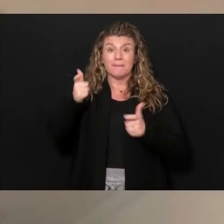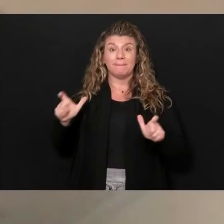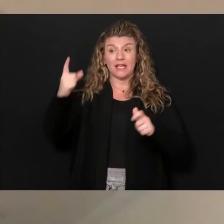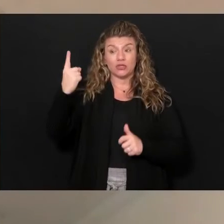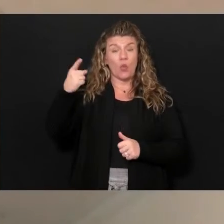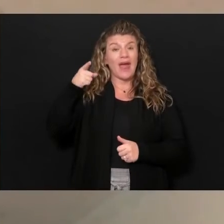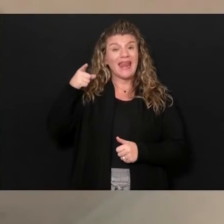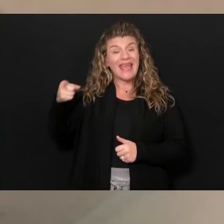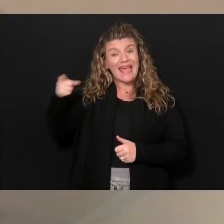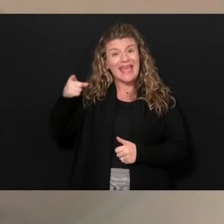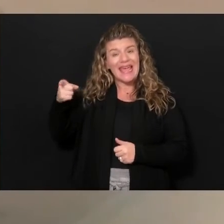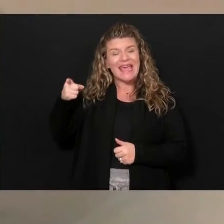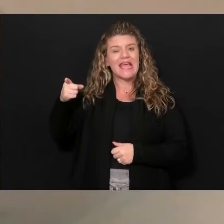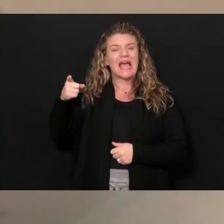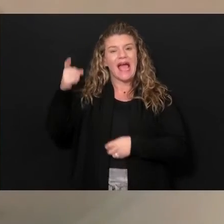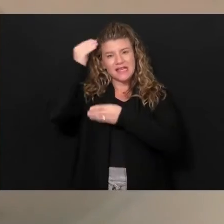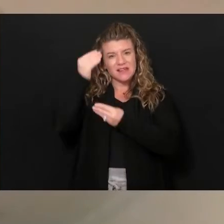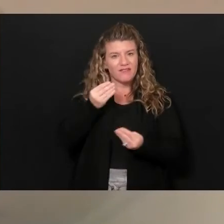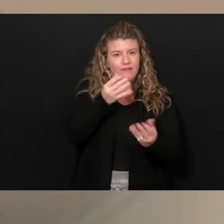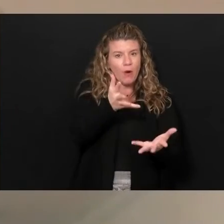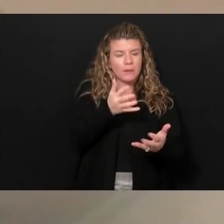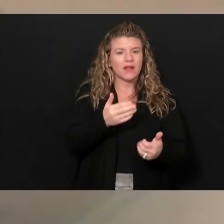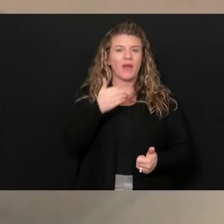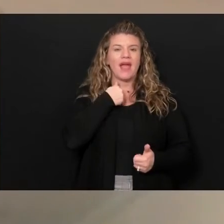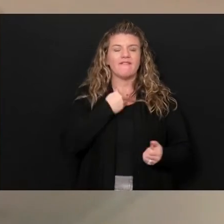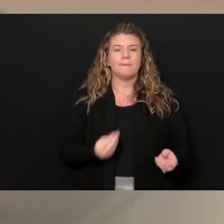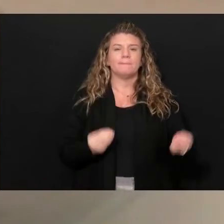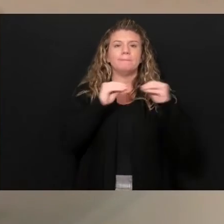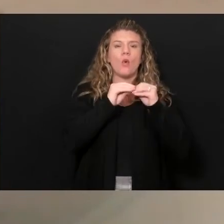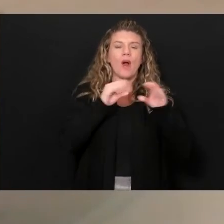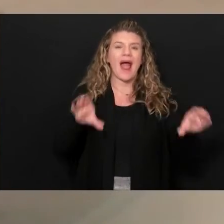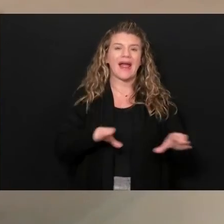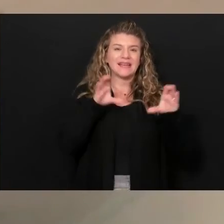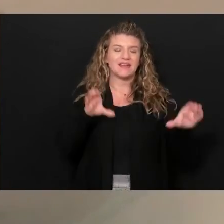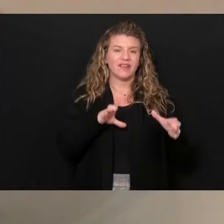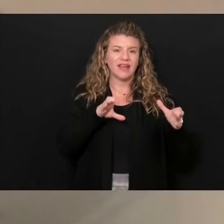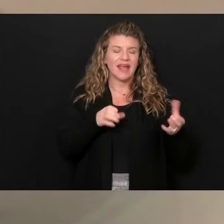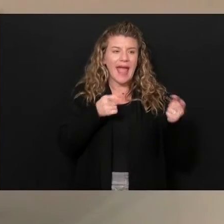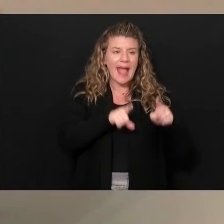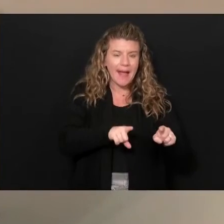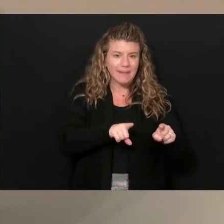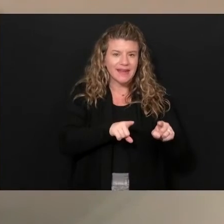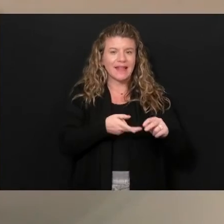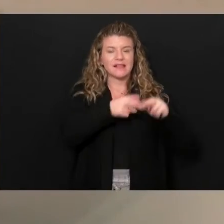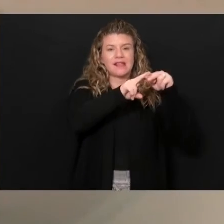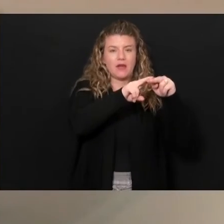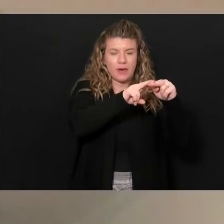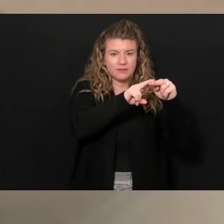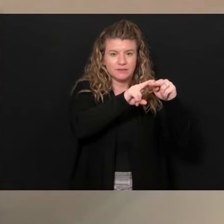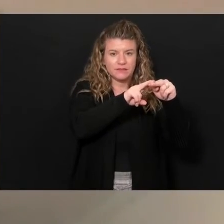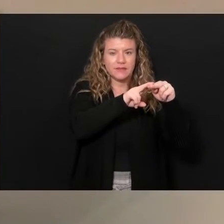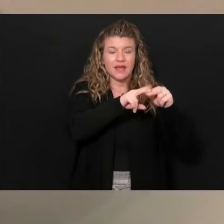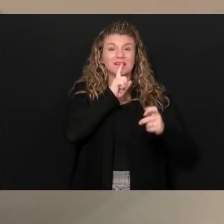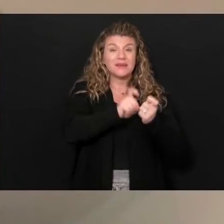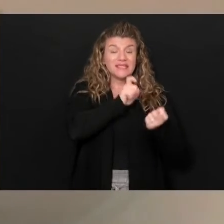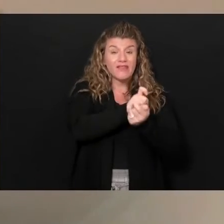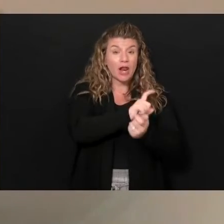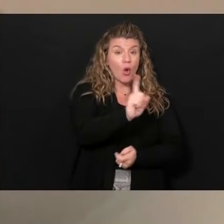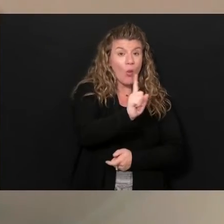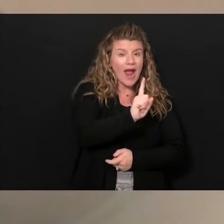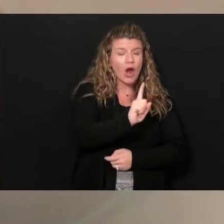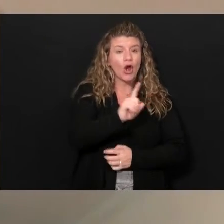has reflected that there's been a lot more activity that's accelerated, particularly in Wheeling and